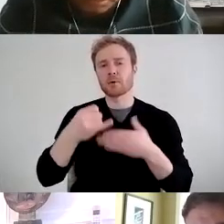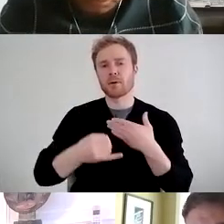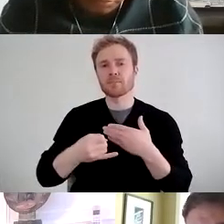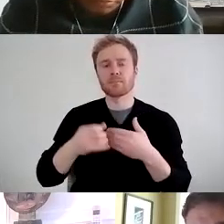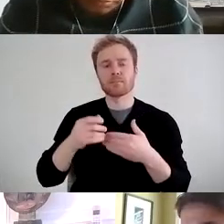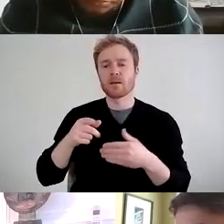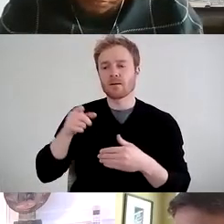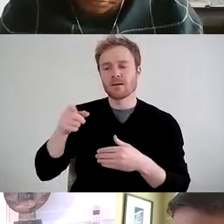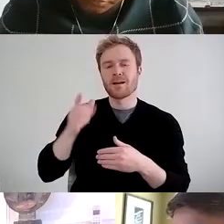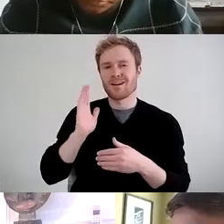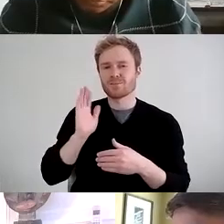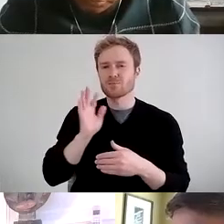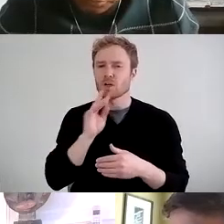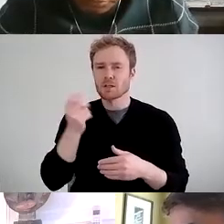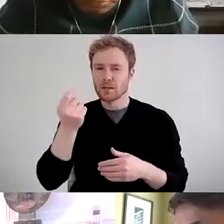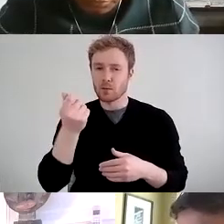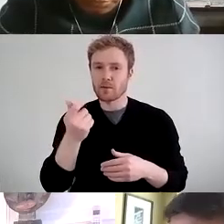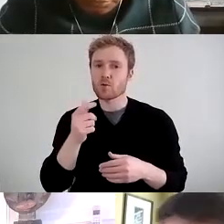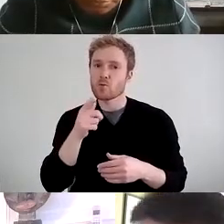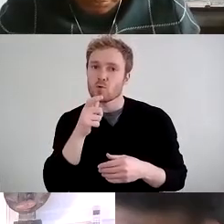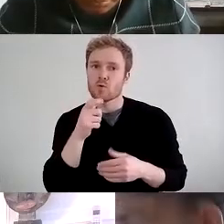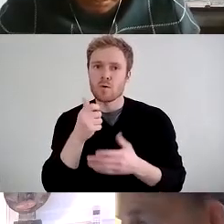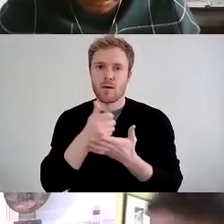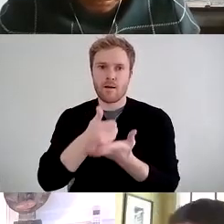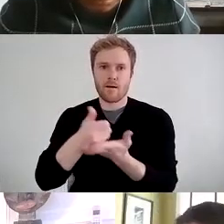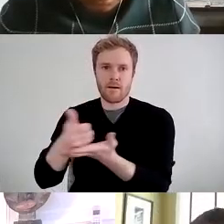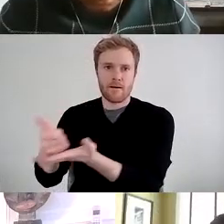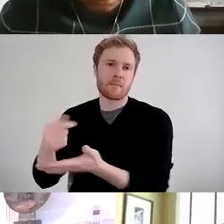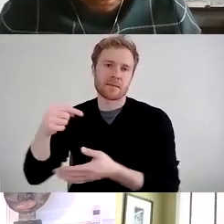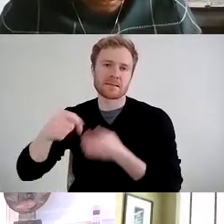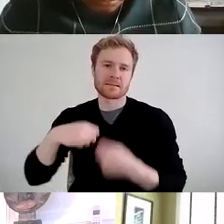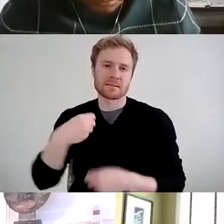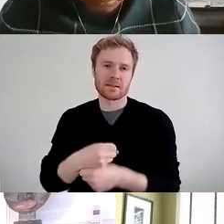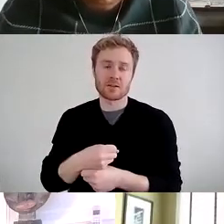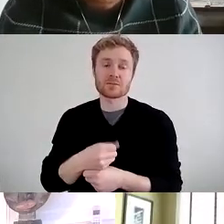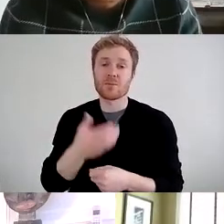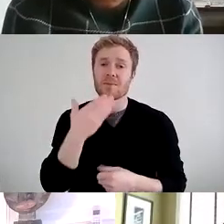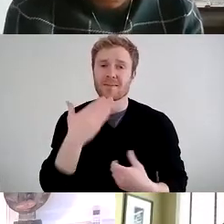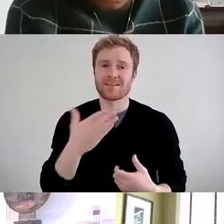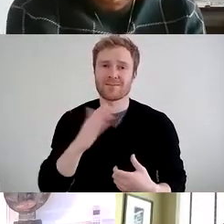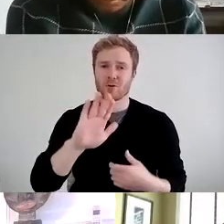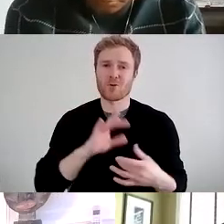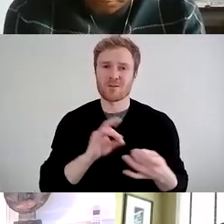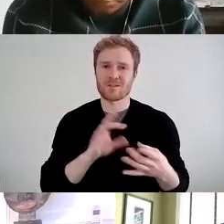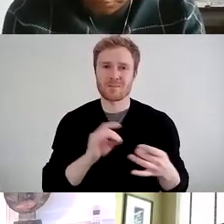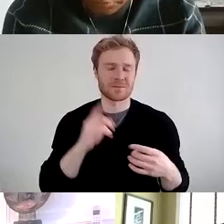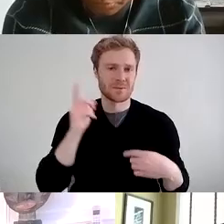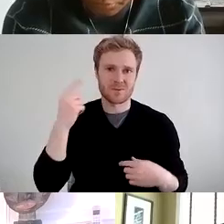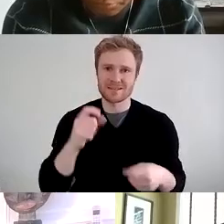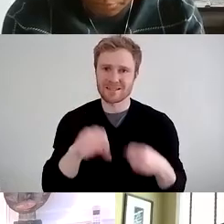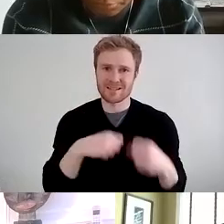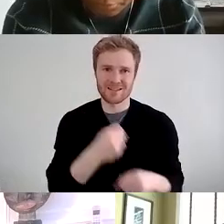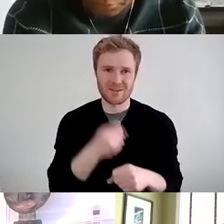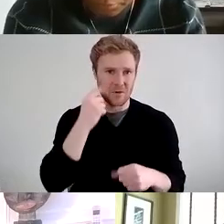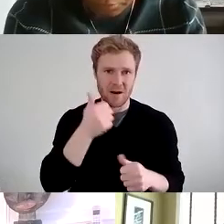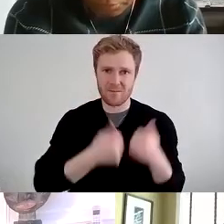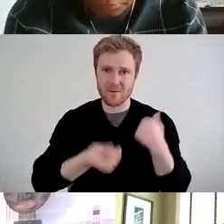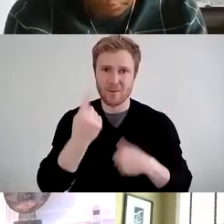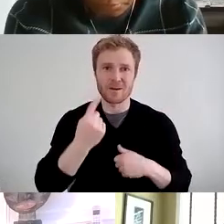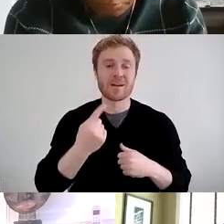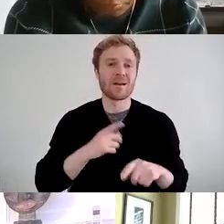Perry, Director of Residential Lending. I'm also here with David Geiger and Jeremy Carter. And Jeremy